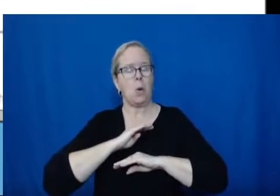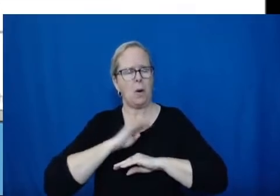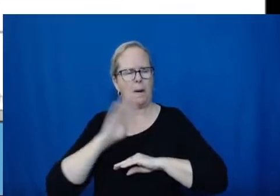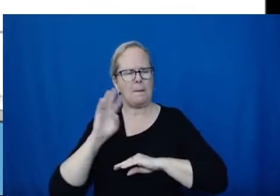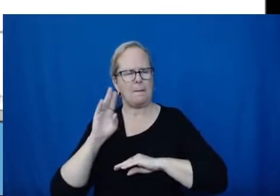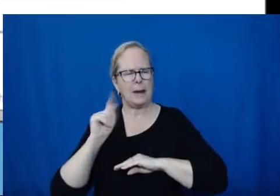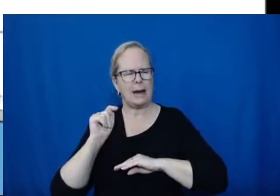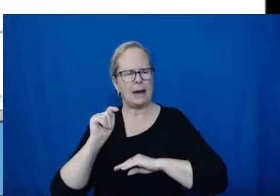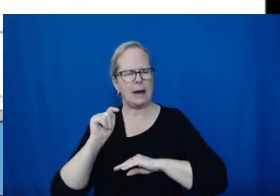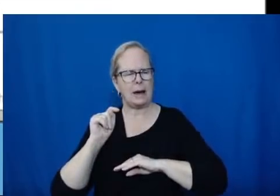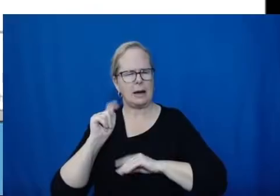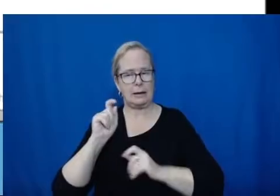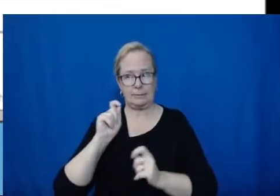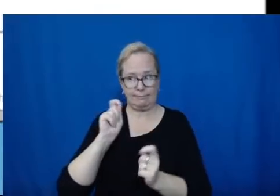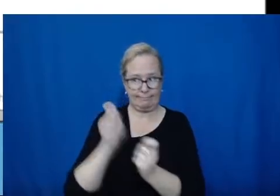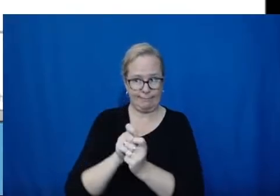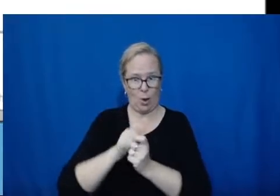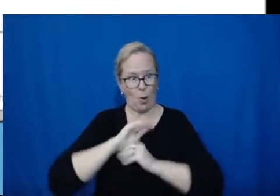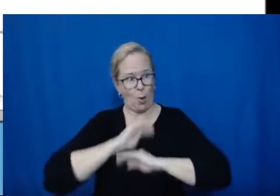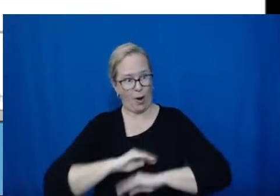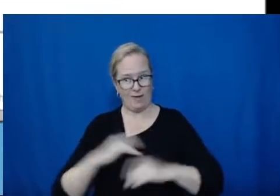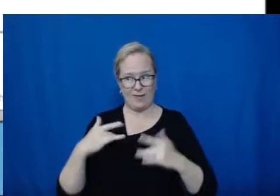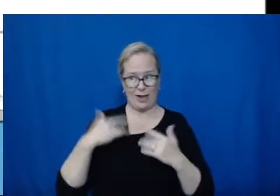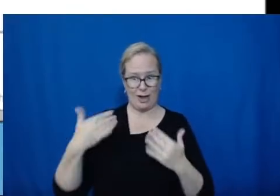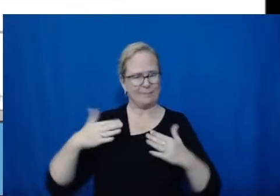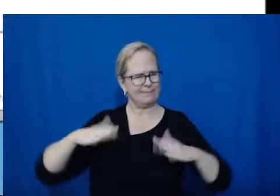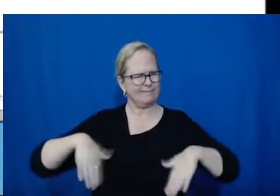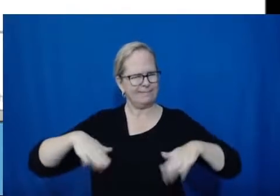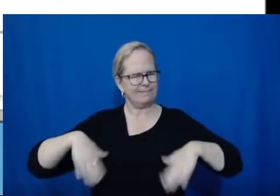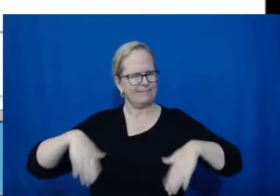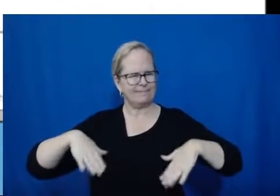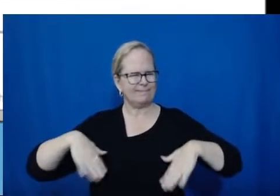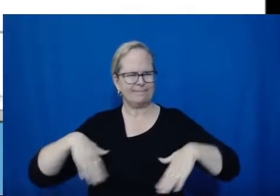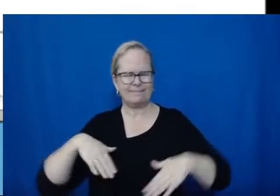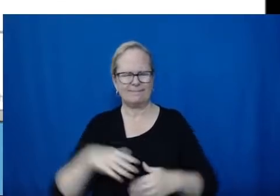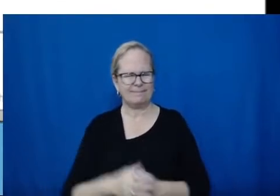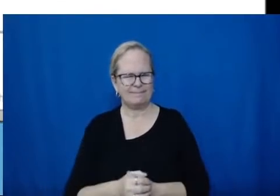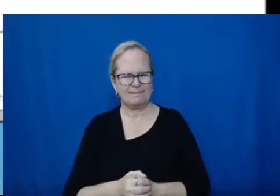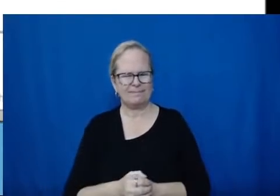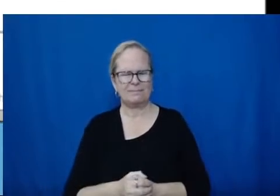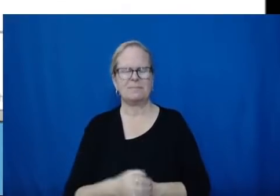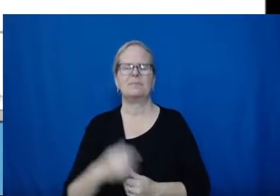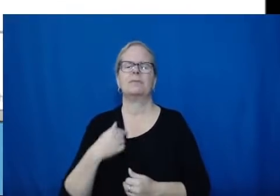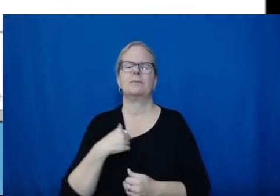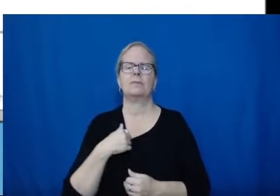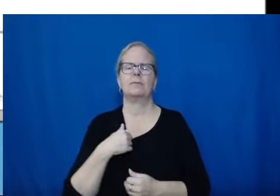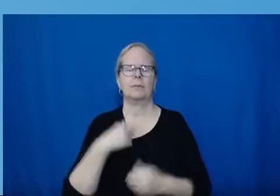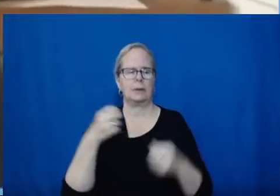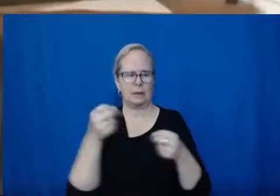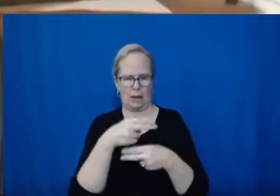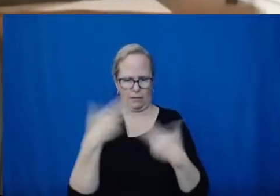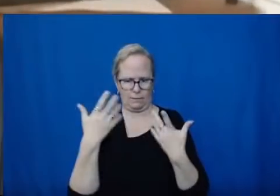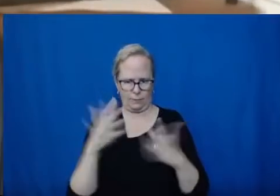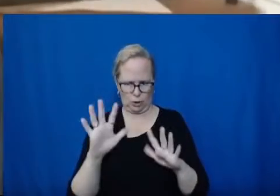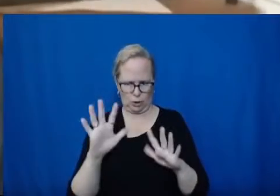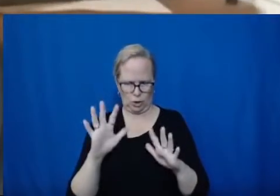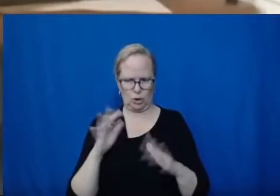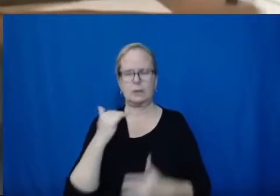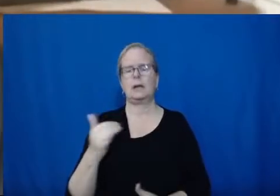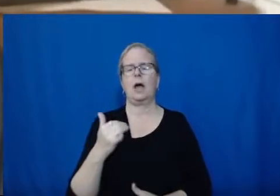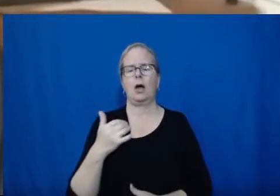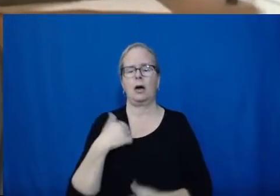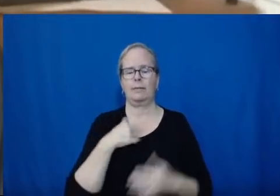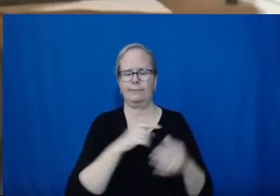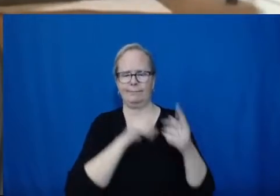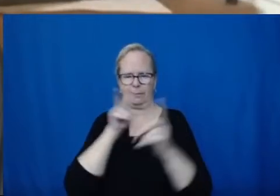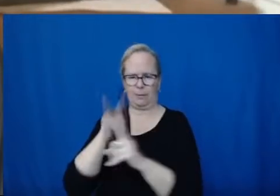the pandemic depths yet. Next slide, please. And I think that's it. So you can get rid of the slides. I'll just chat a little bit about the